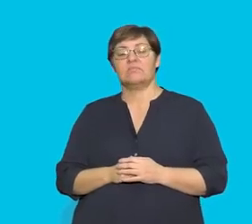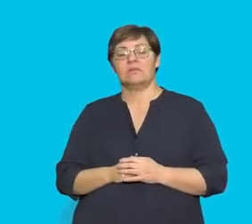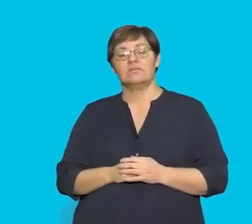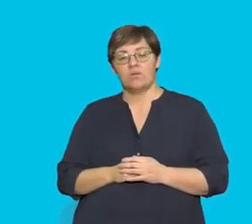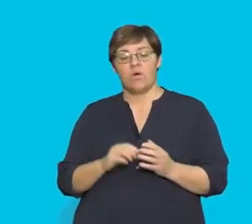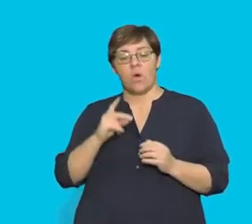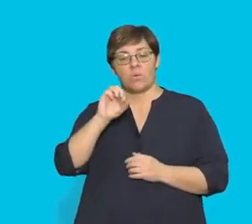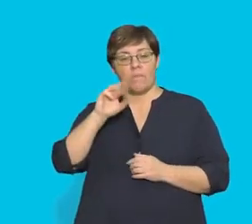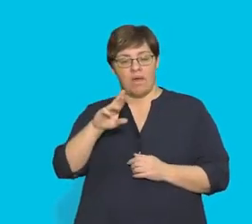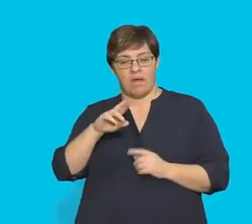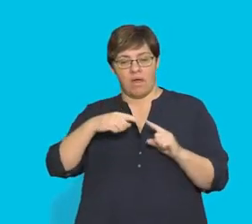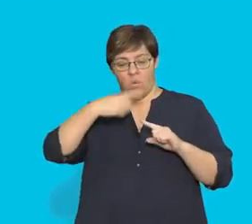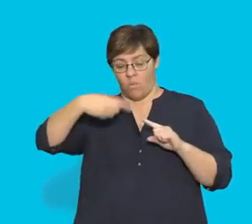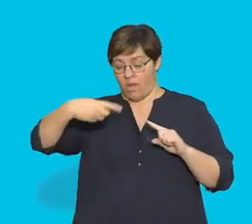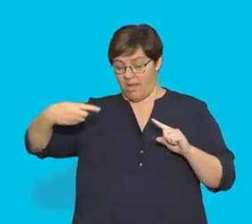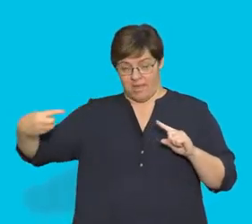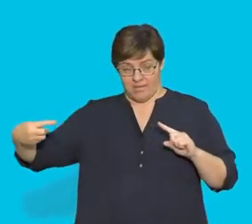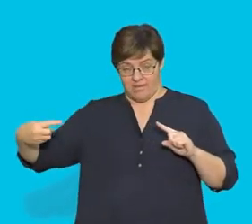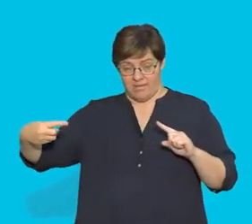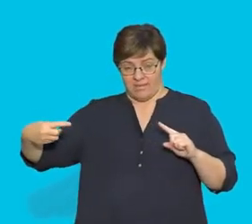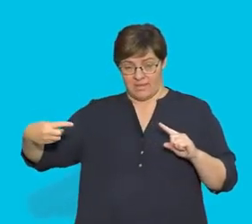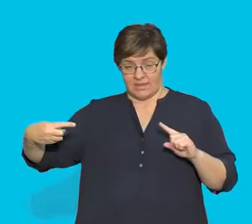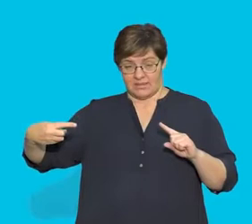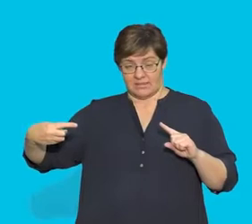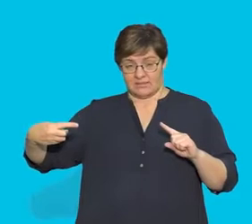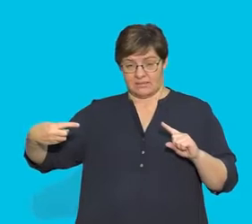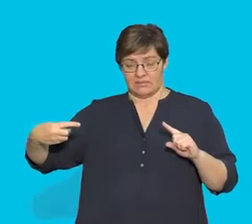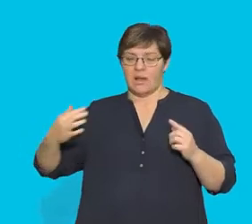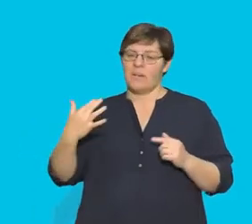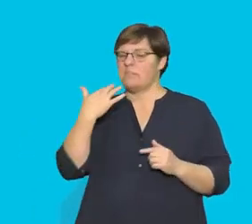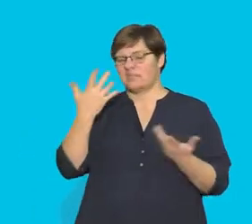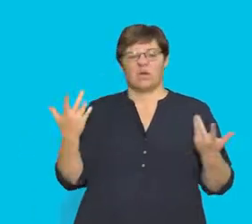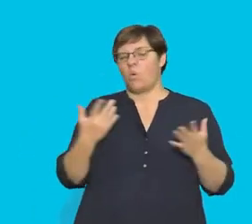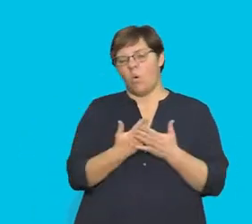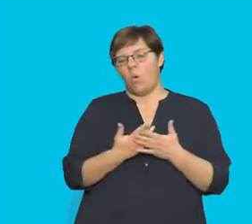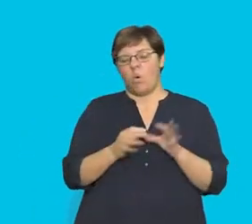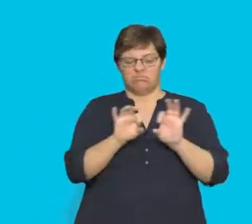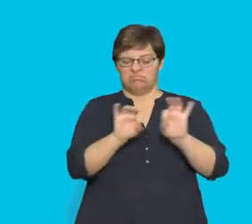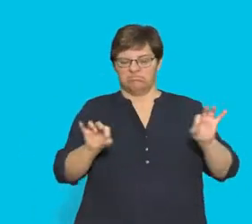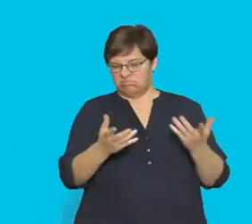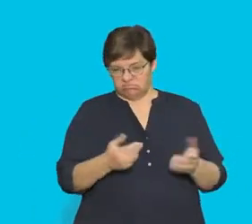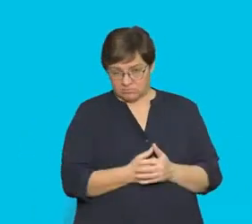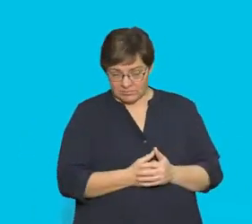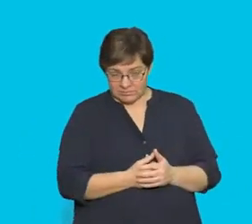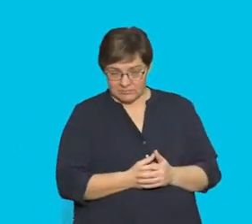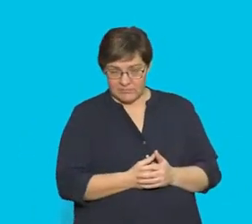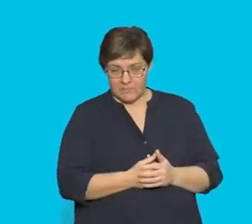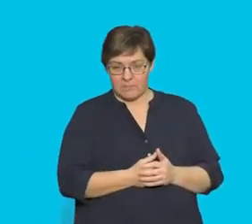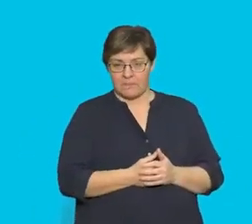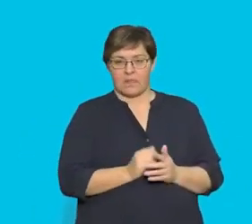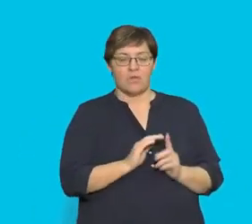wire, copper wire, wrapped around a piece of plastic or piece of cardboard. This is